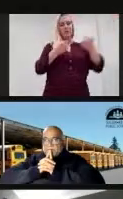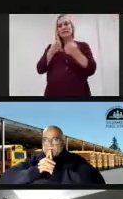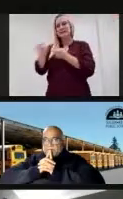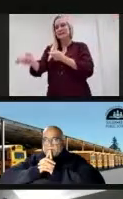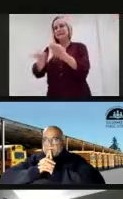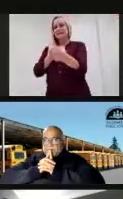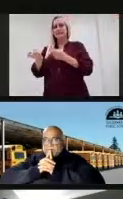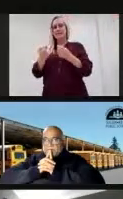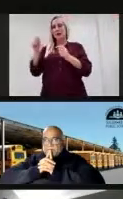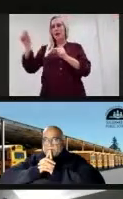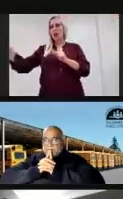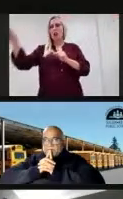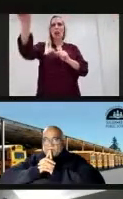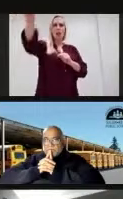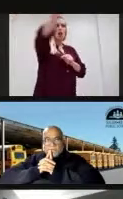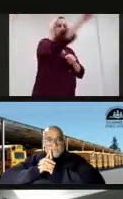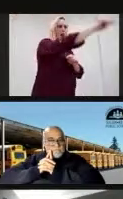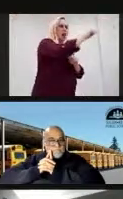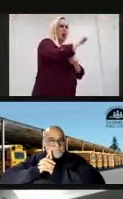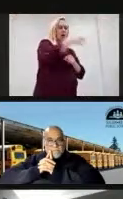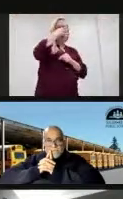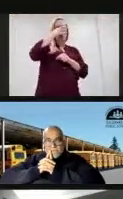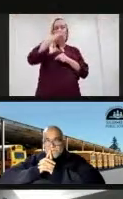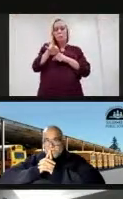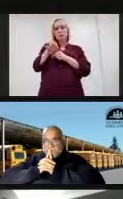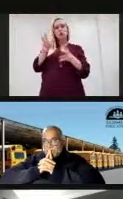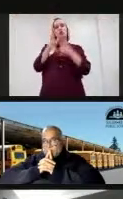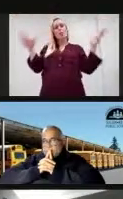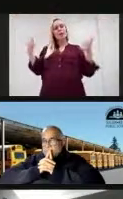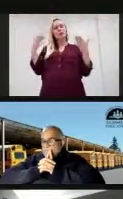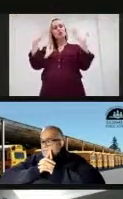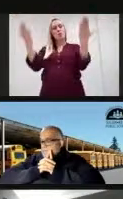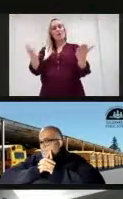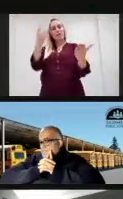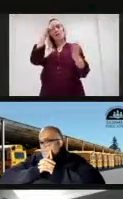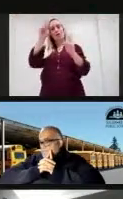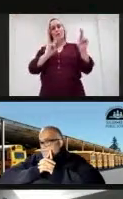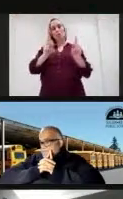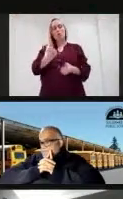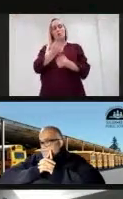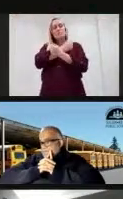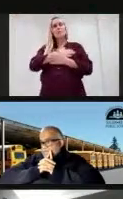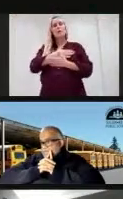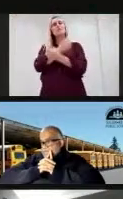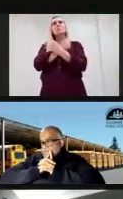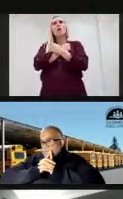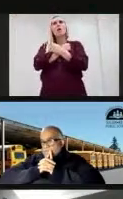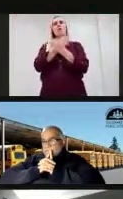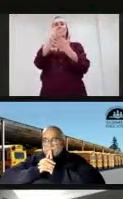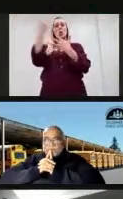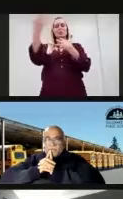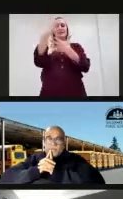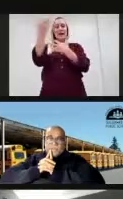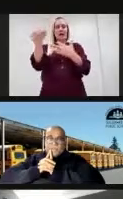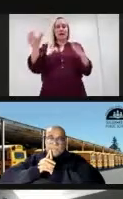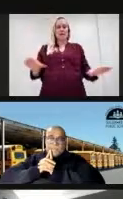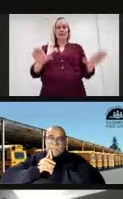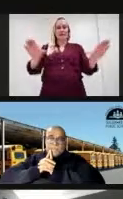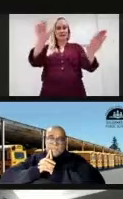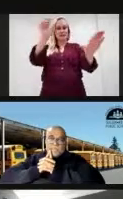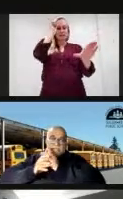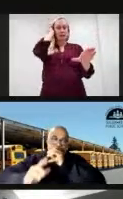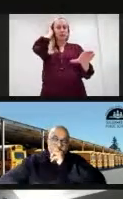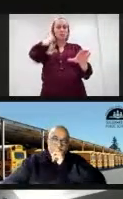have so much to offer for anybody who loves the outdoors that, you know, hopefully we can attract